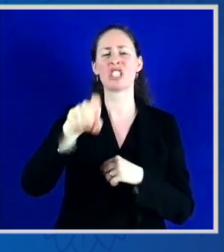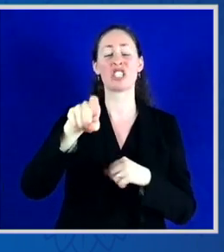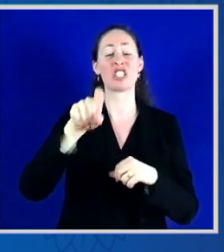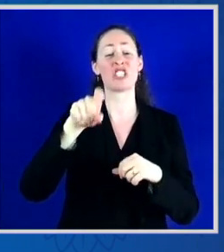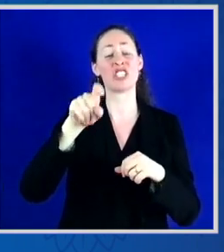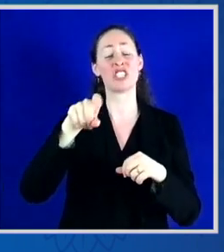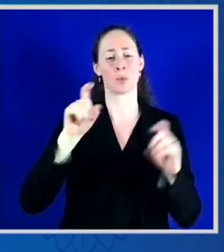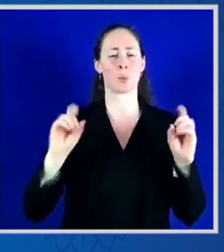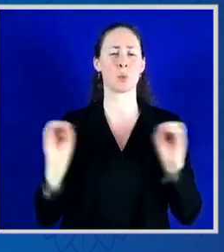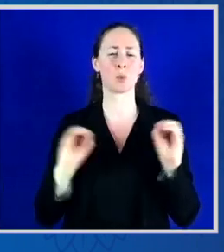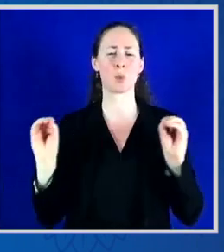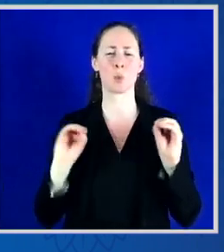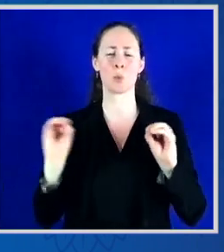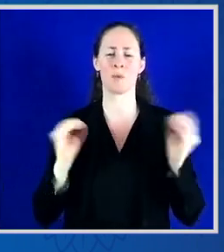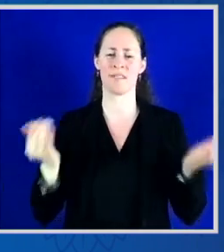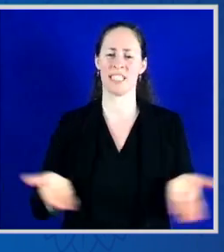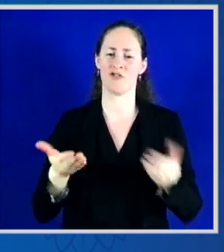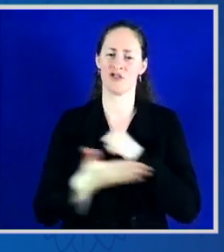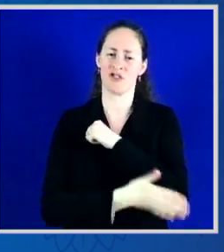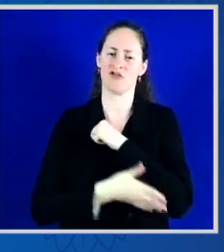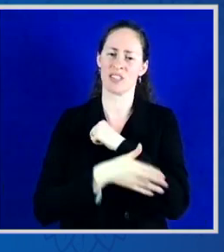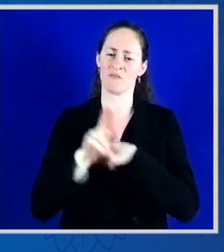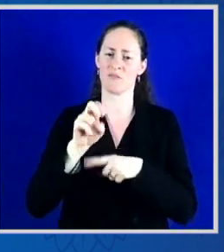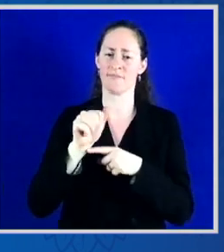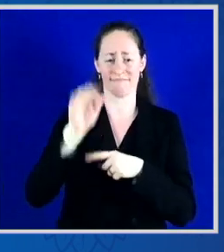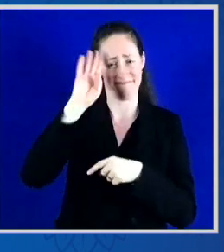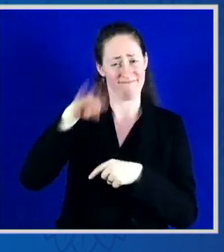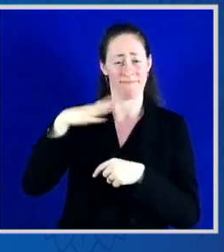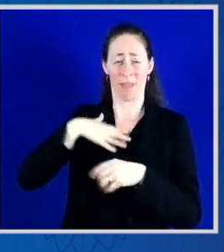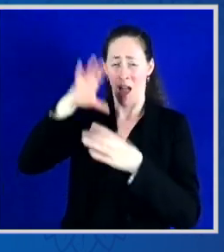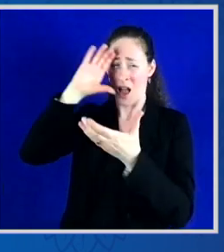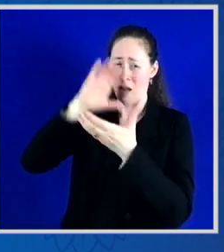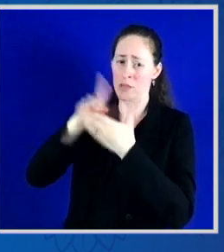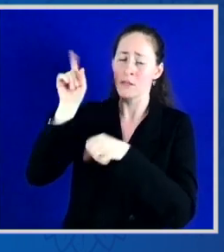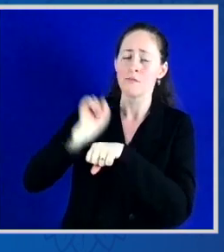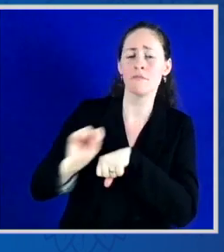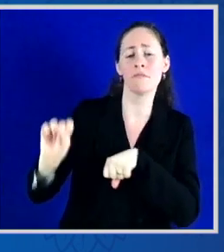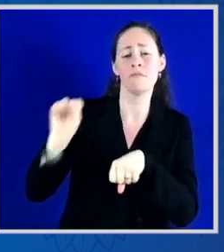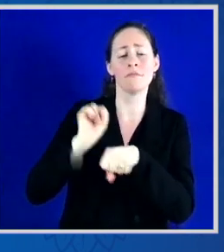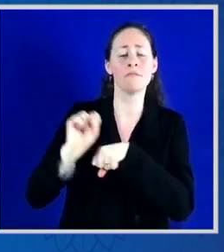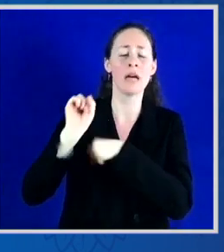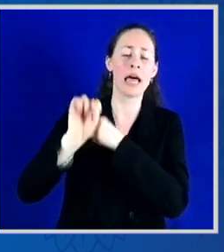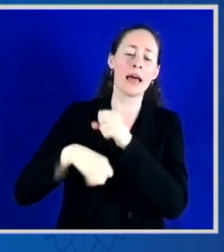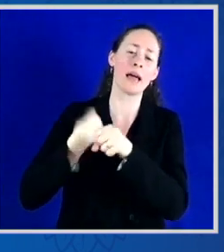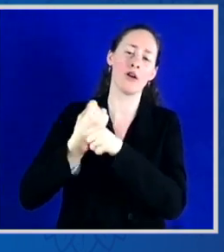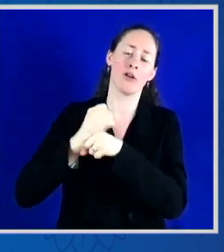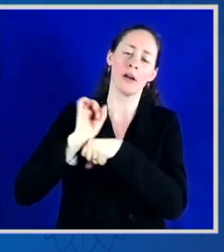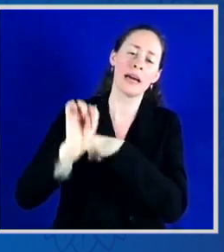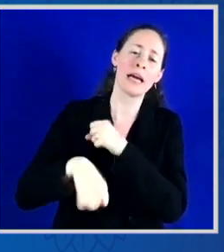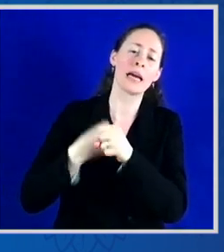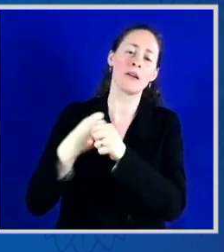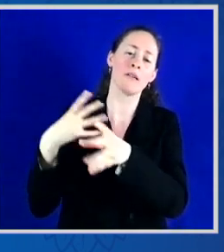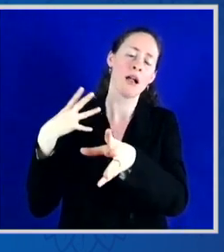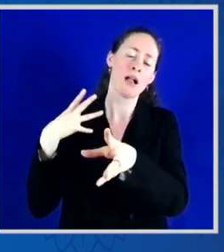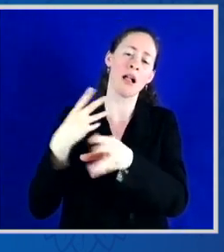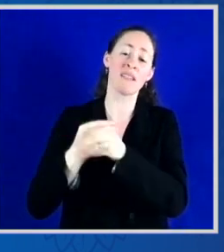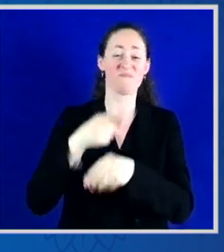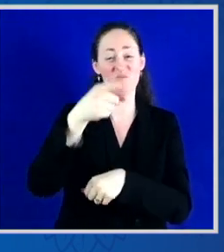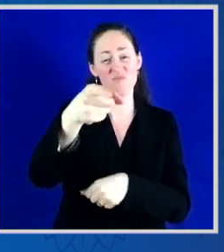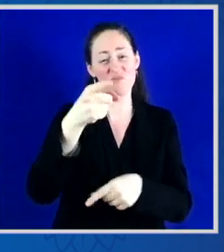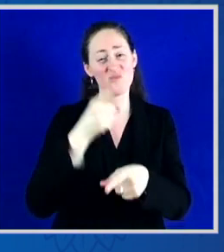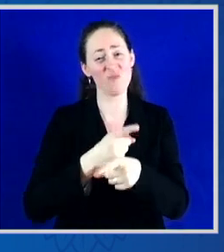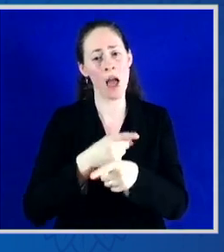that my husband, Joe, has worked on for years and years and years. And you're right, now change is coming.